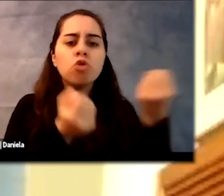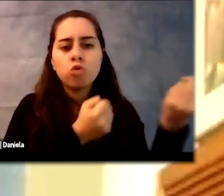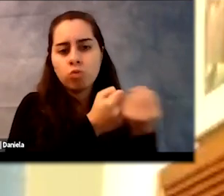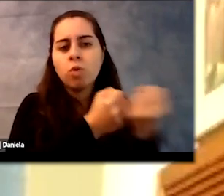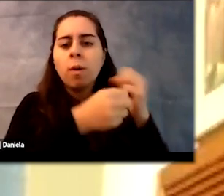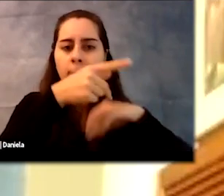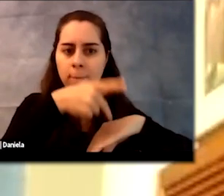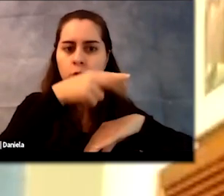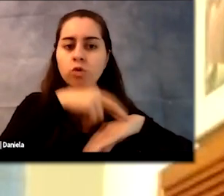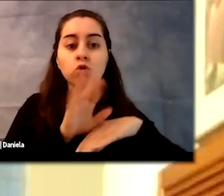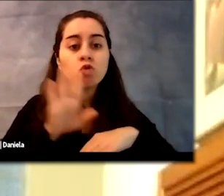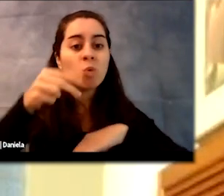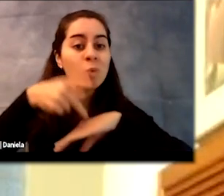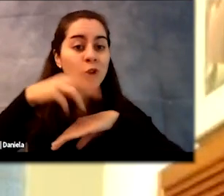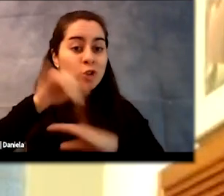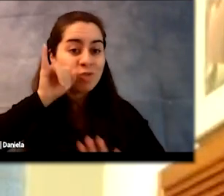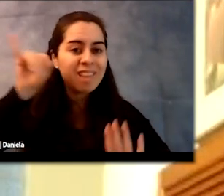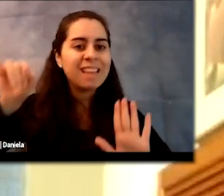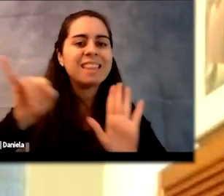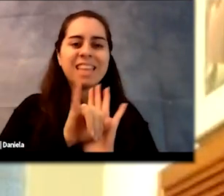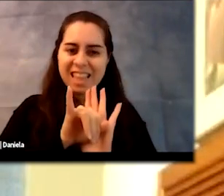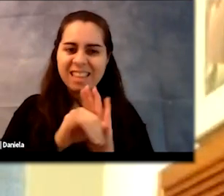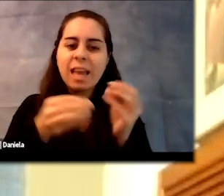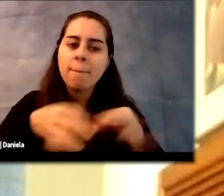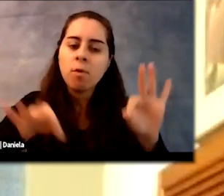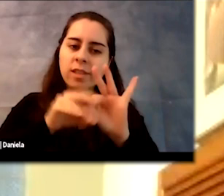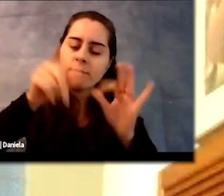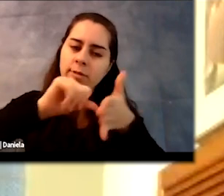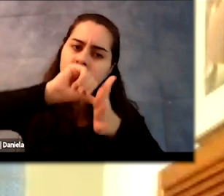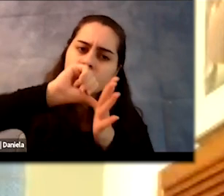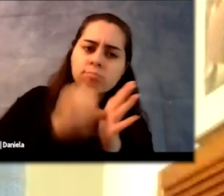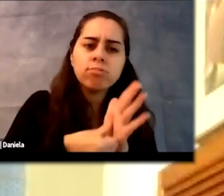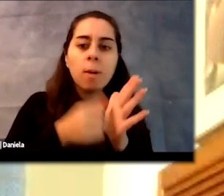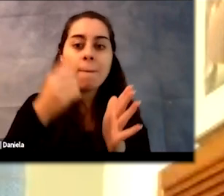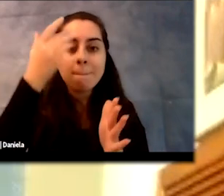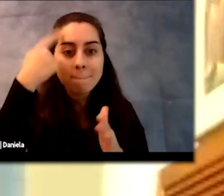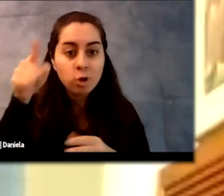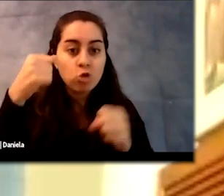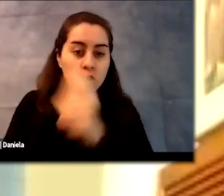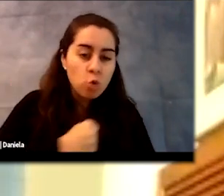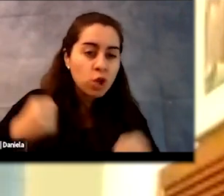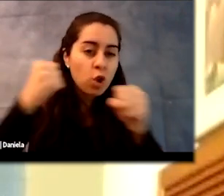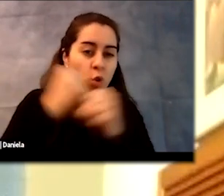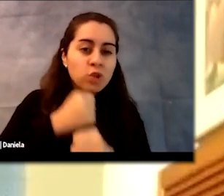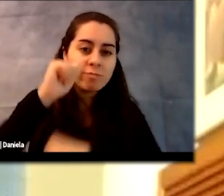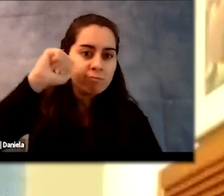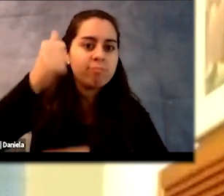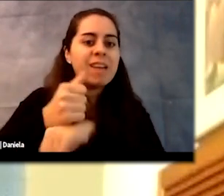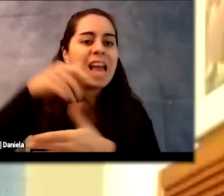Rican identity was a part of what had to be reinforced, and thus the struggles for Puerto Rican studies at the college